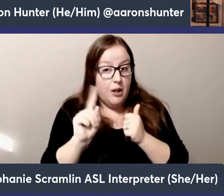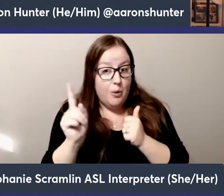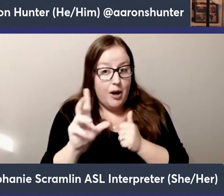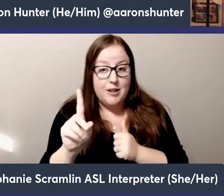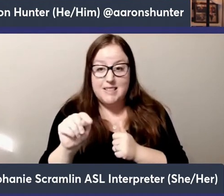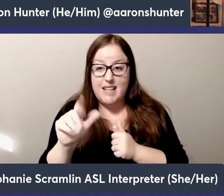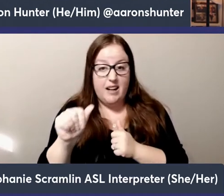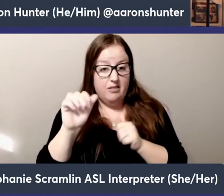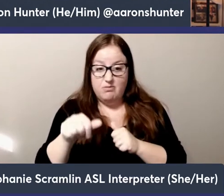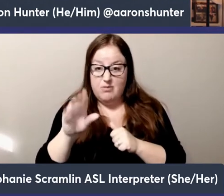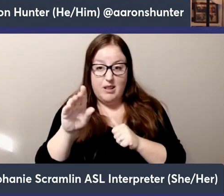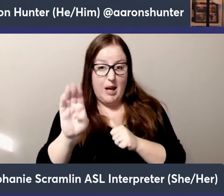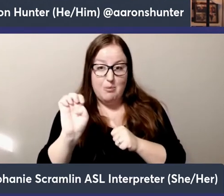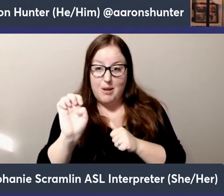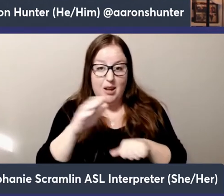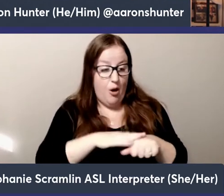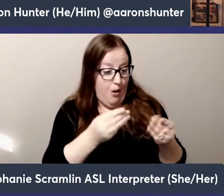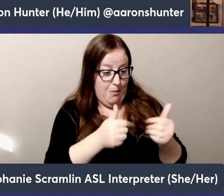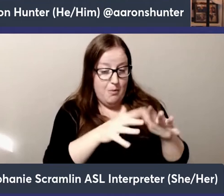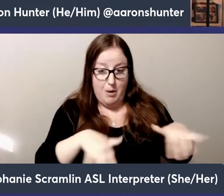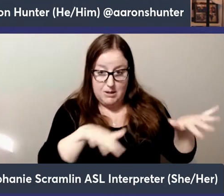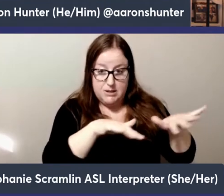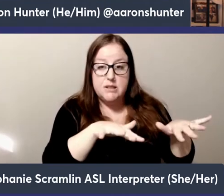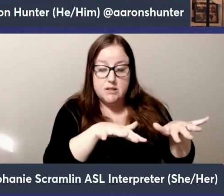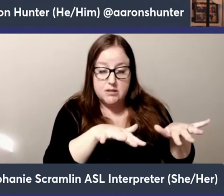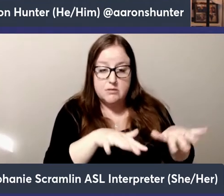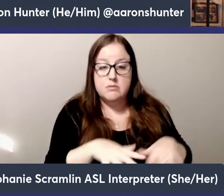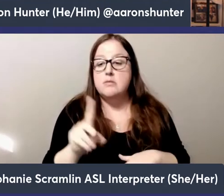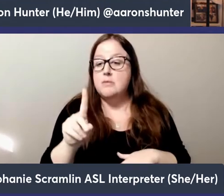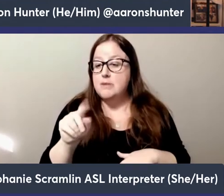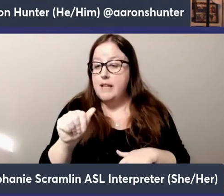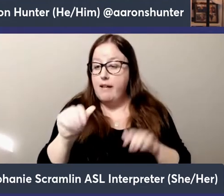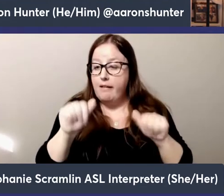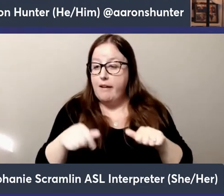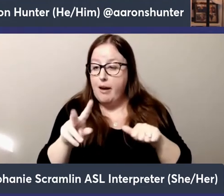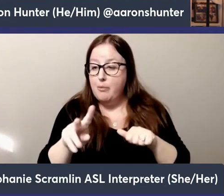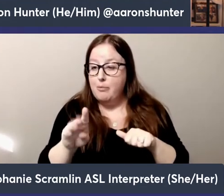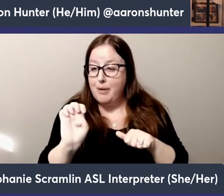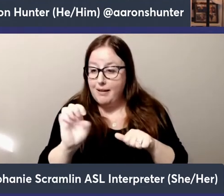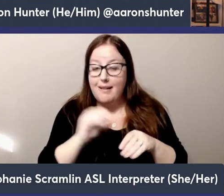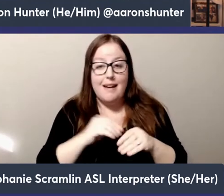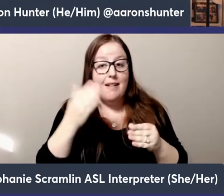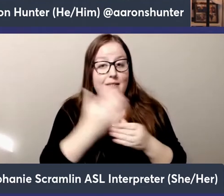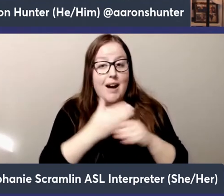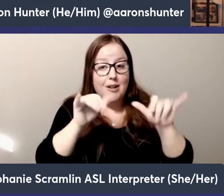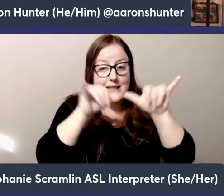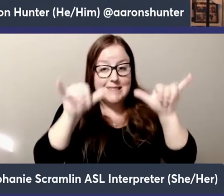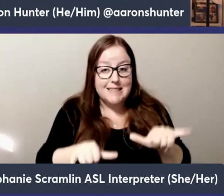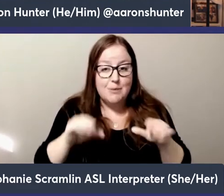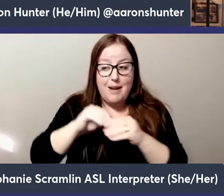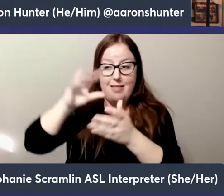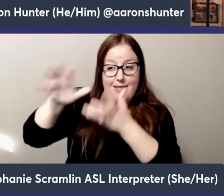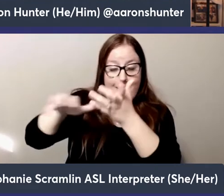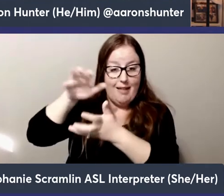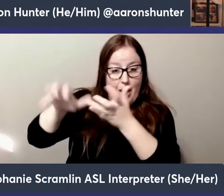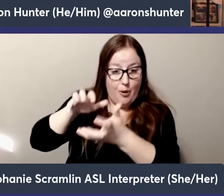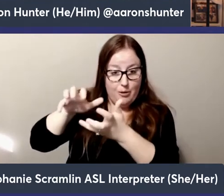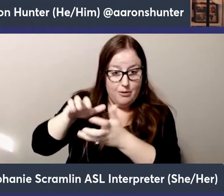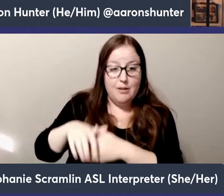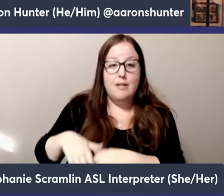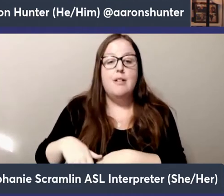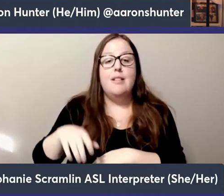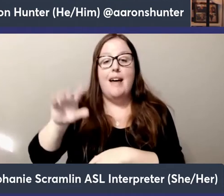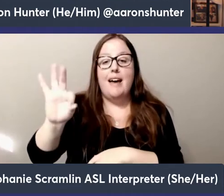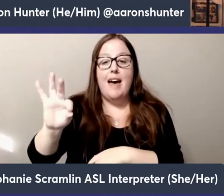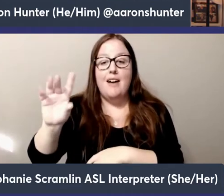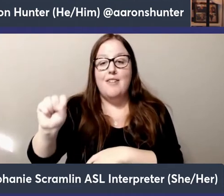be anywhere. The data could be on premises. The data could be in a file system in the cloud, like a Amazon FSx